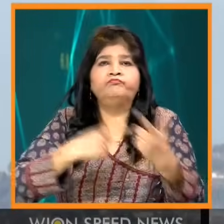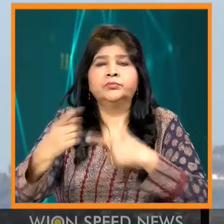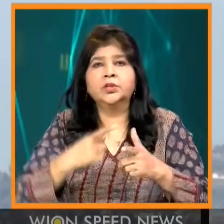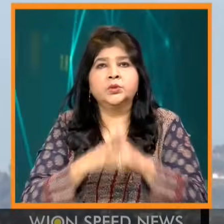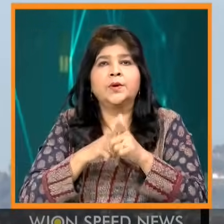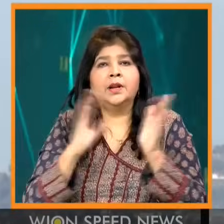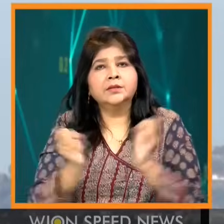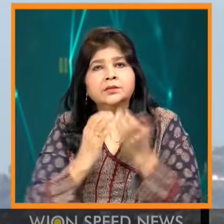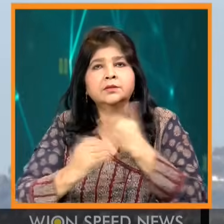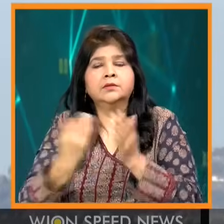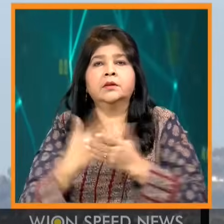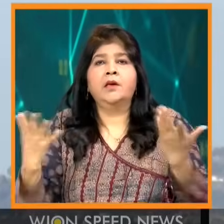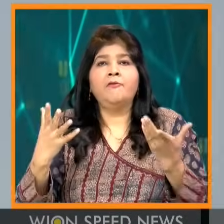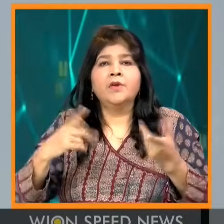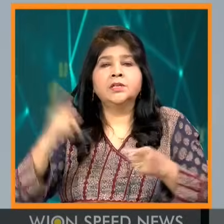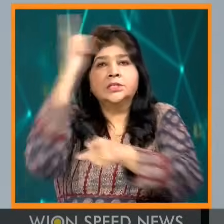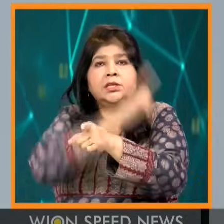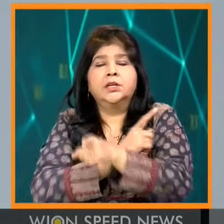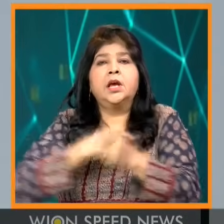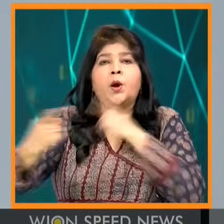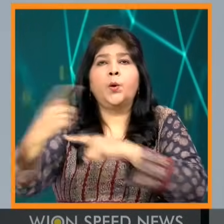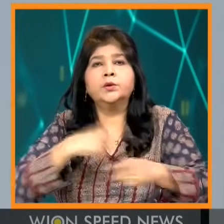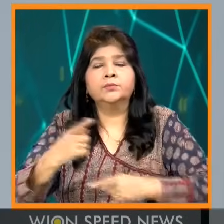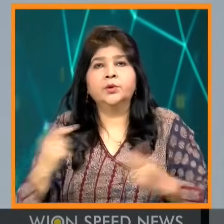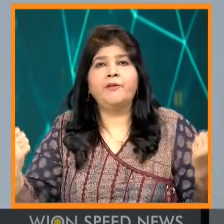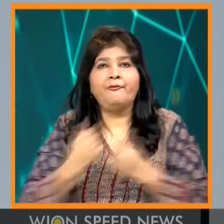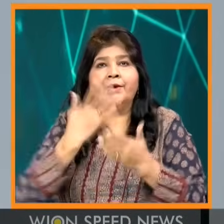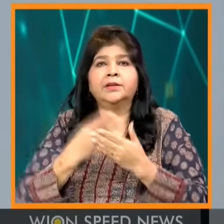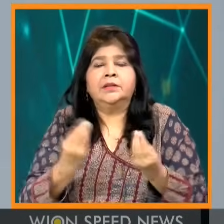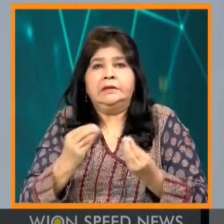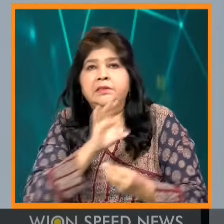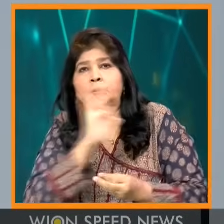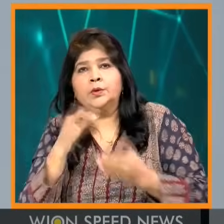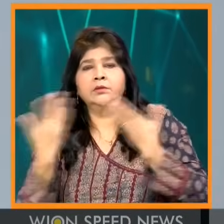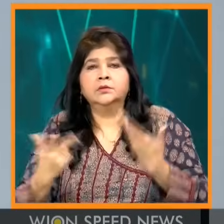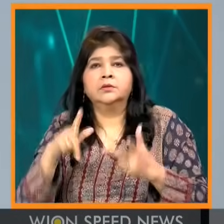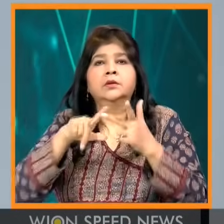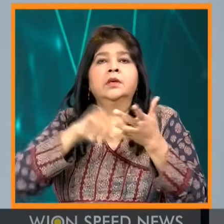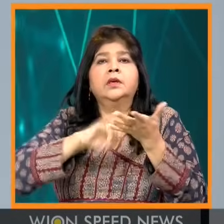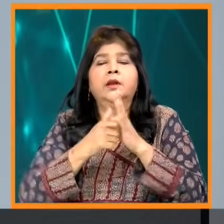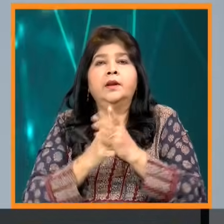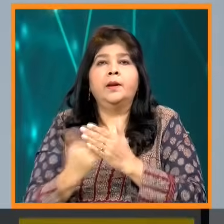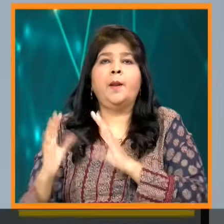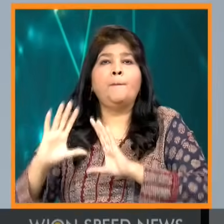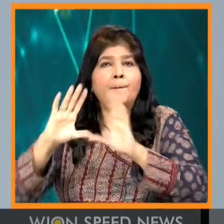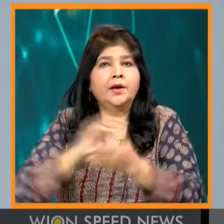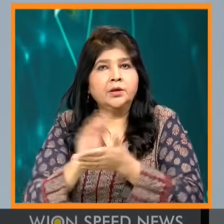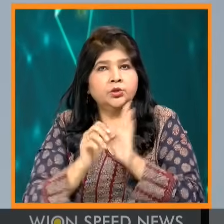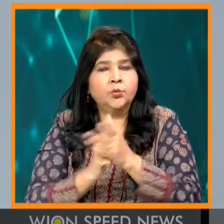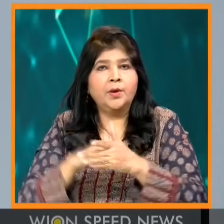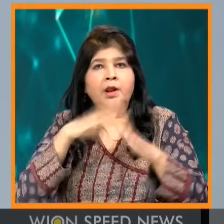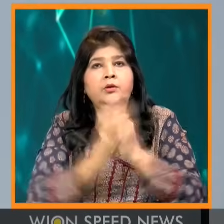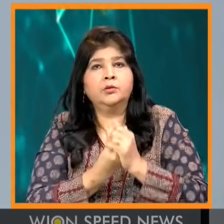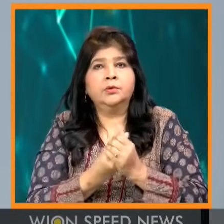border in one of the heaviest days of cross-border fighting in recent weeks. And the Iranian-backed Hezbollah group said that it launched